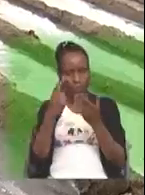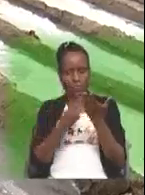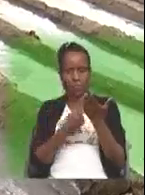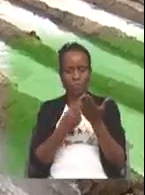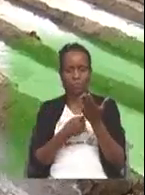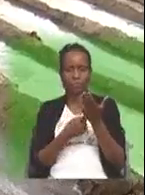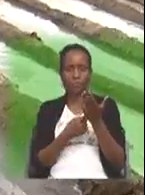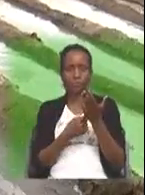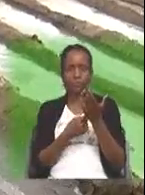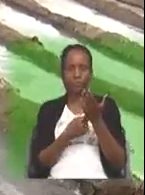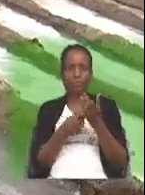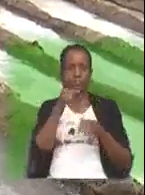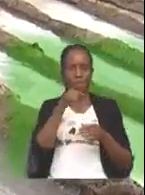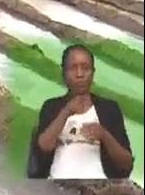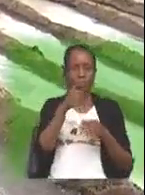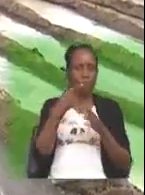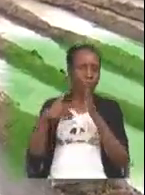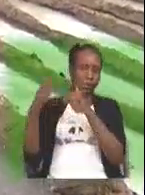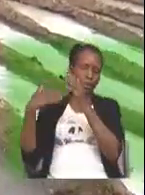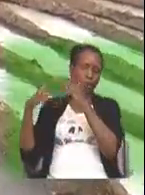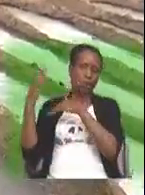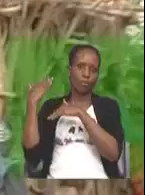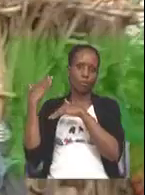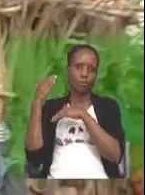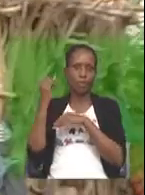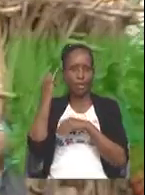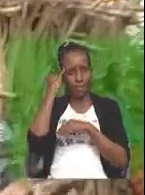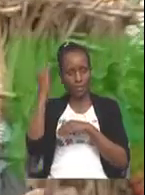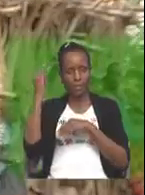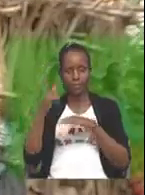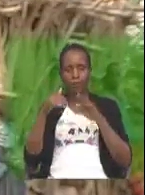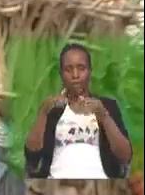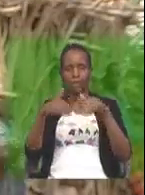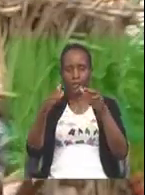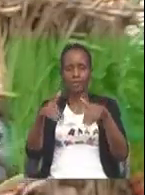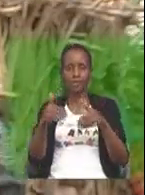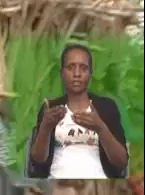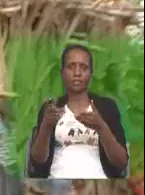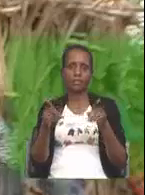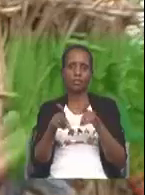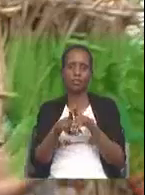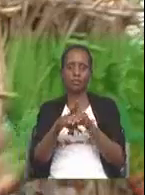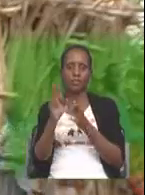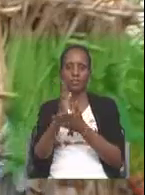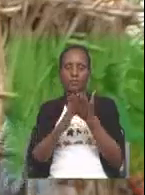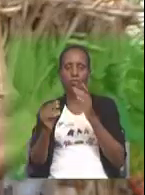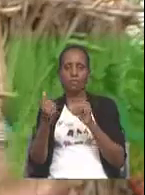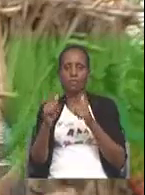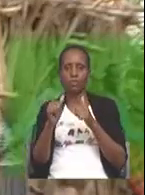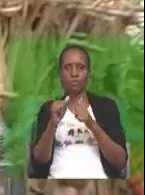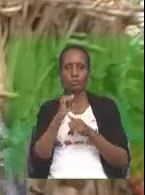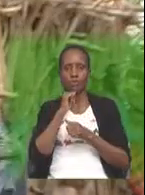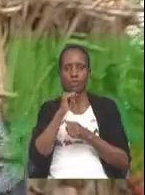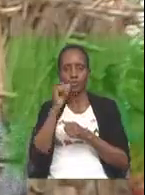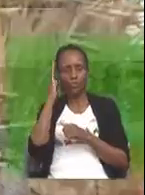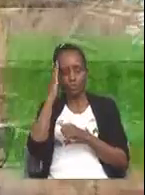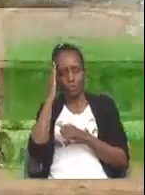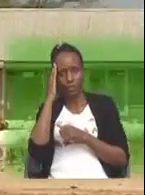So ilikuwa ni kitambo sana, hii mambo ya ukulima huku kwetu ilikuwa ni kama tu mambo ambaye haijulikana